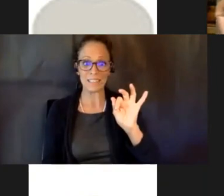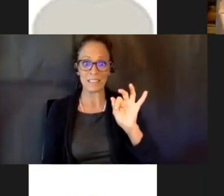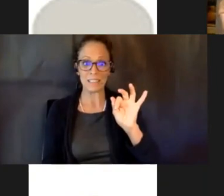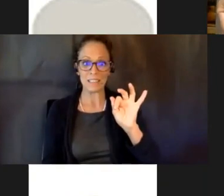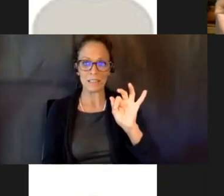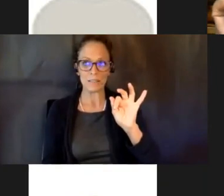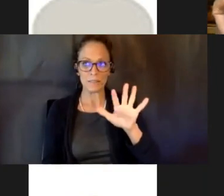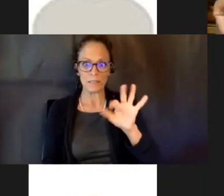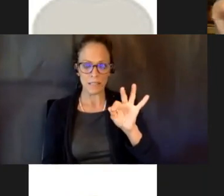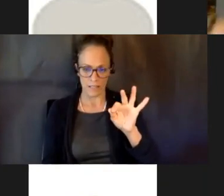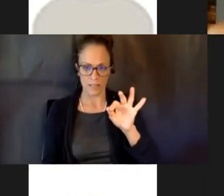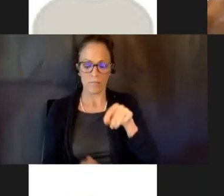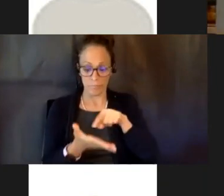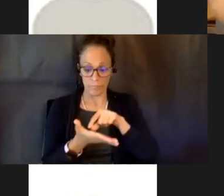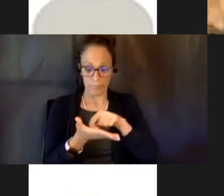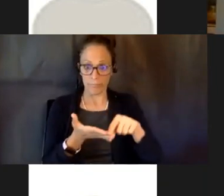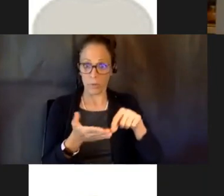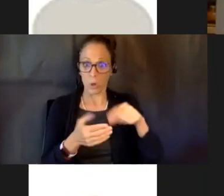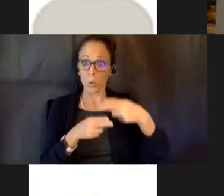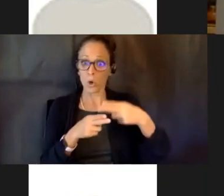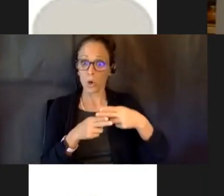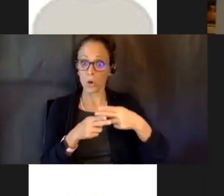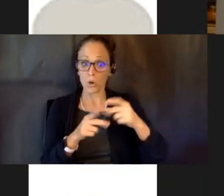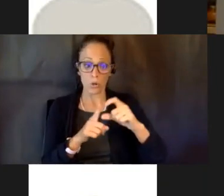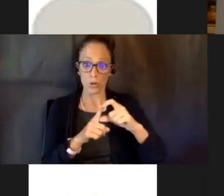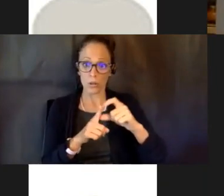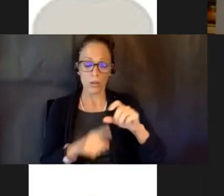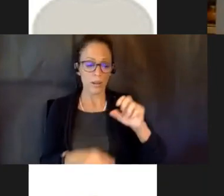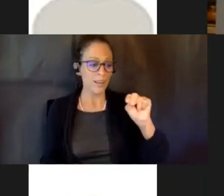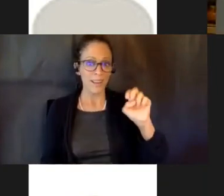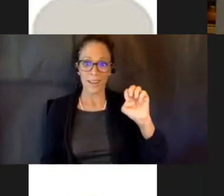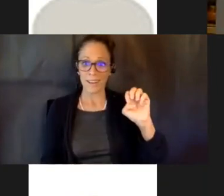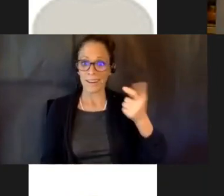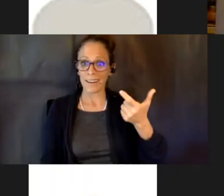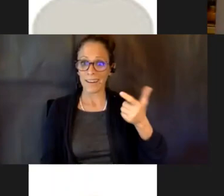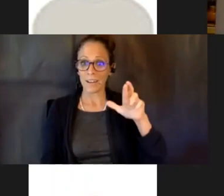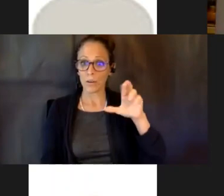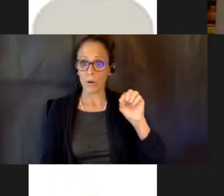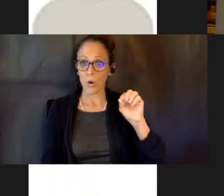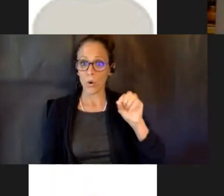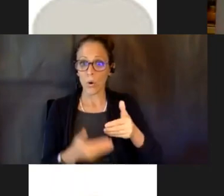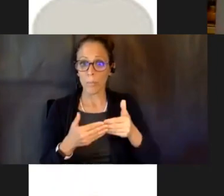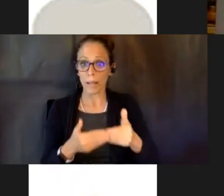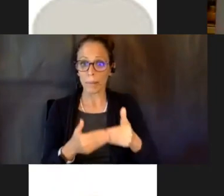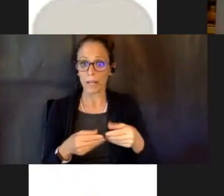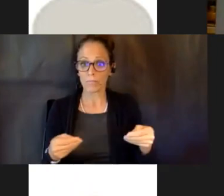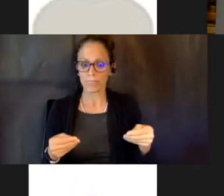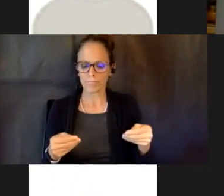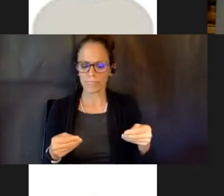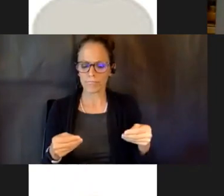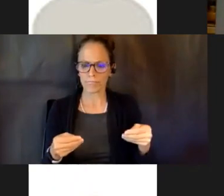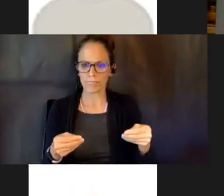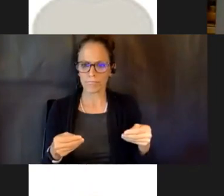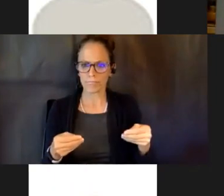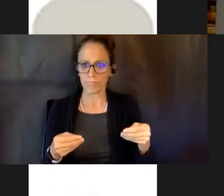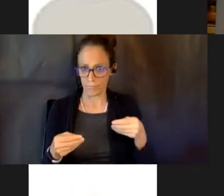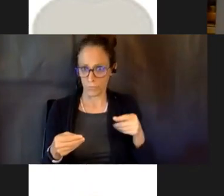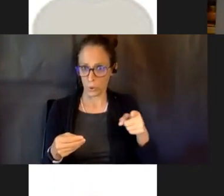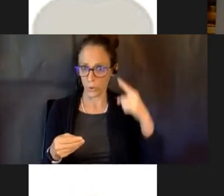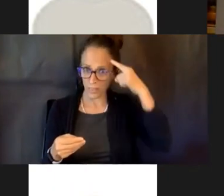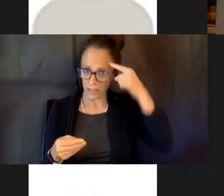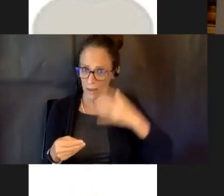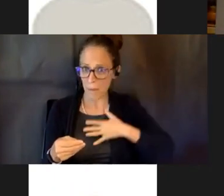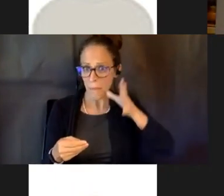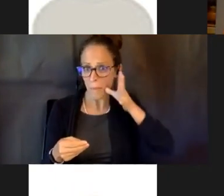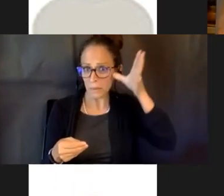sure that my Black parents who raised me and my other parents, like, that wasn't their choice, right? The